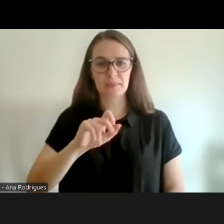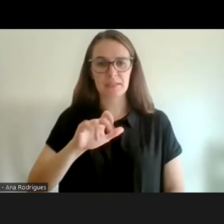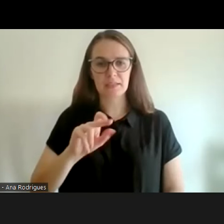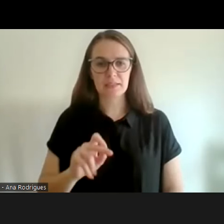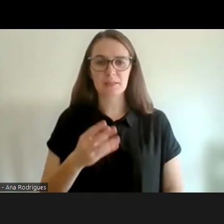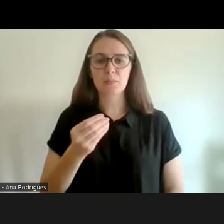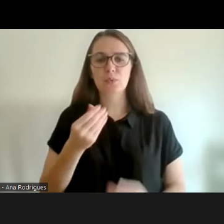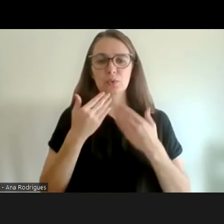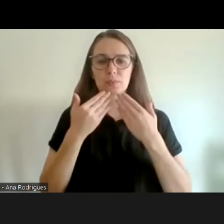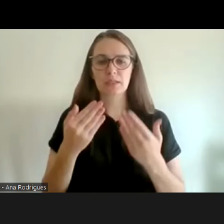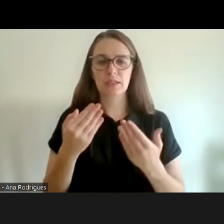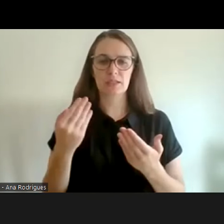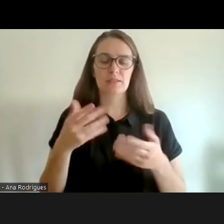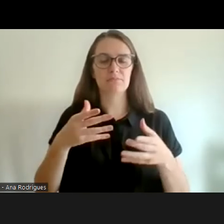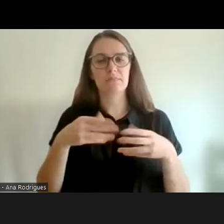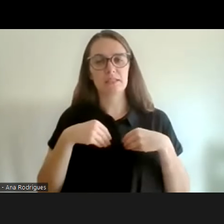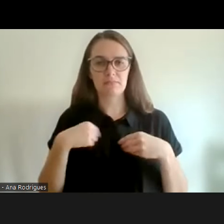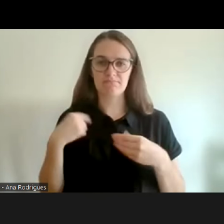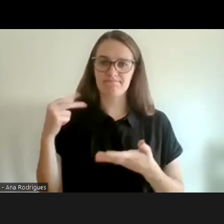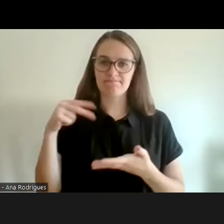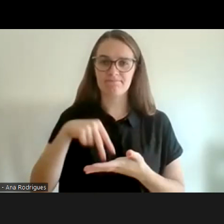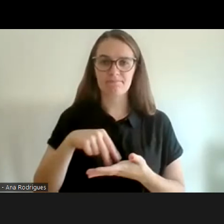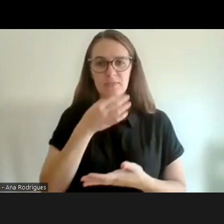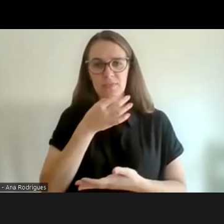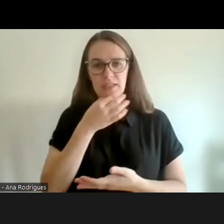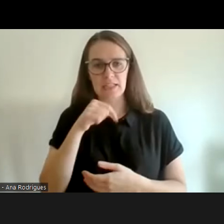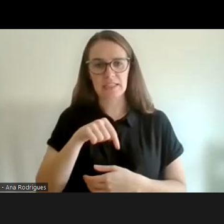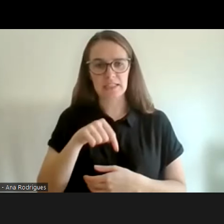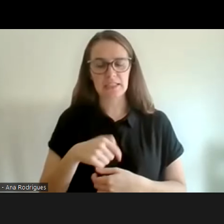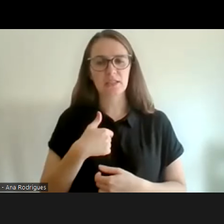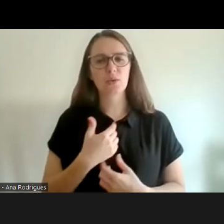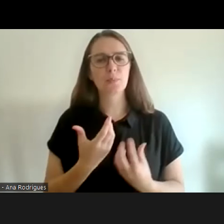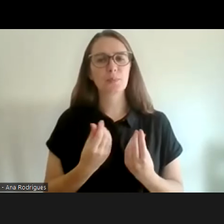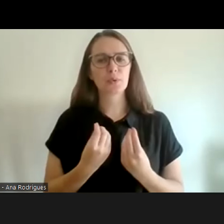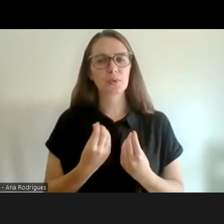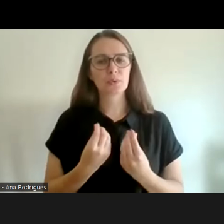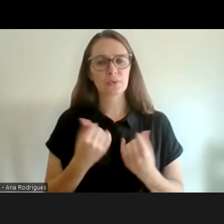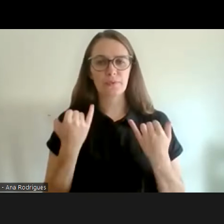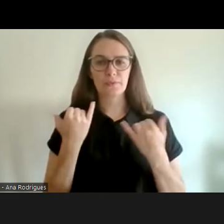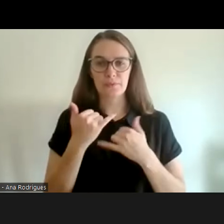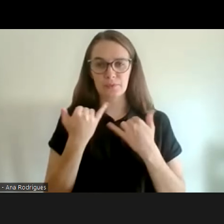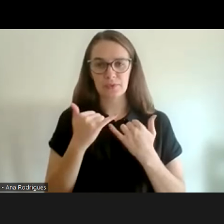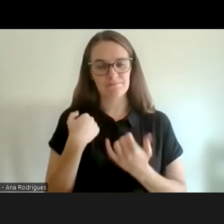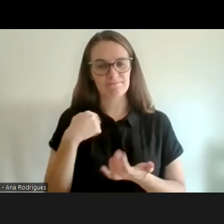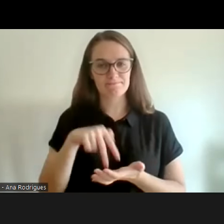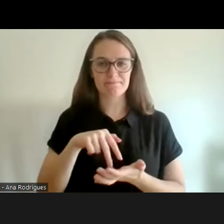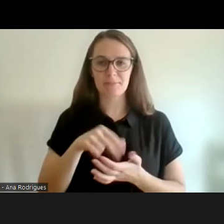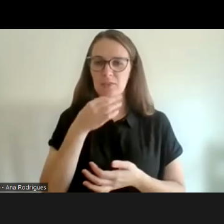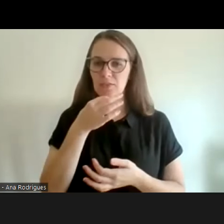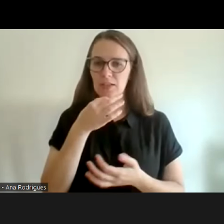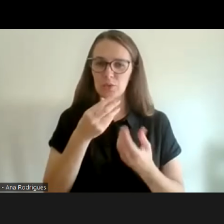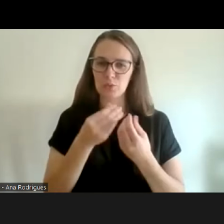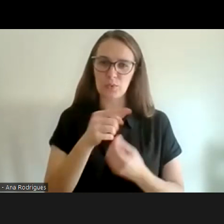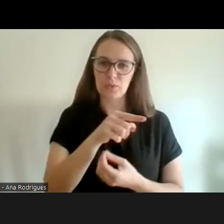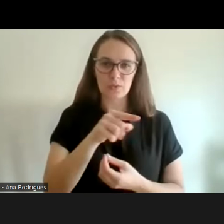me. And I'm very delighted to speak to you today. Democracy and